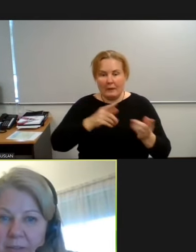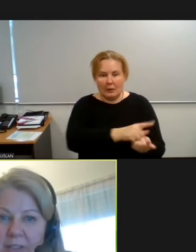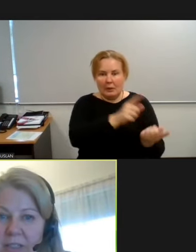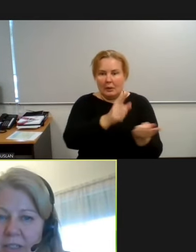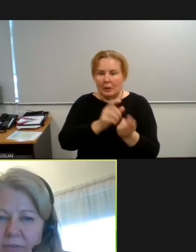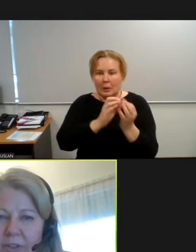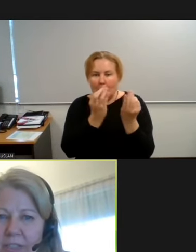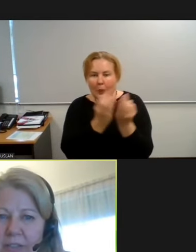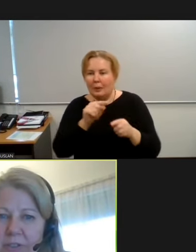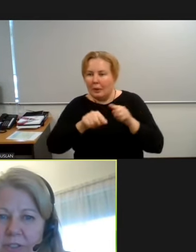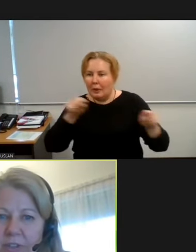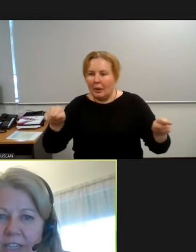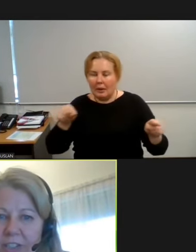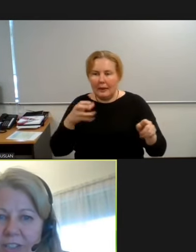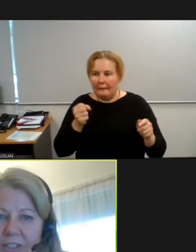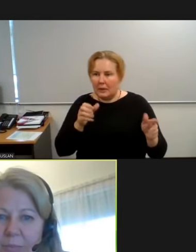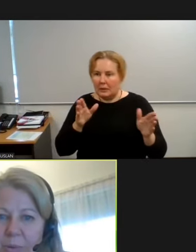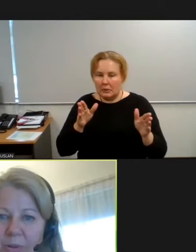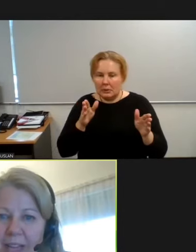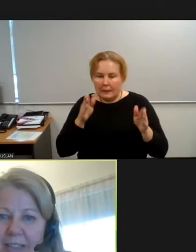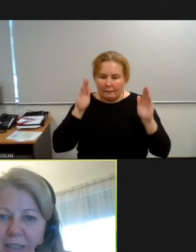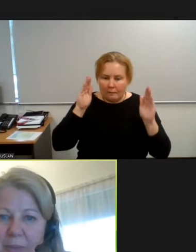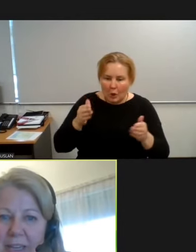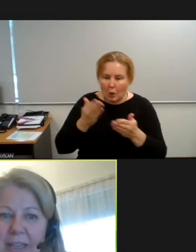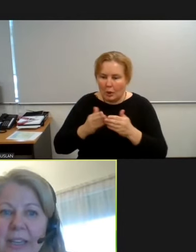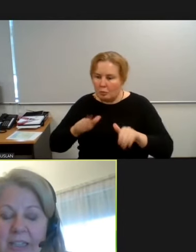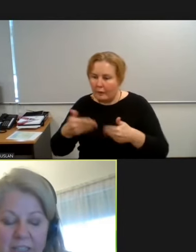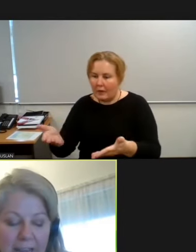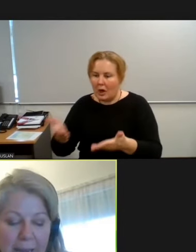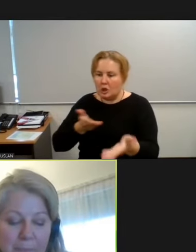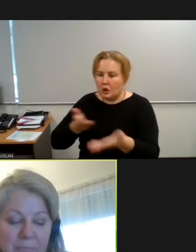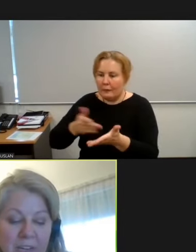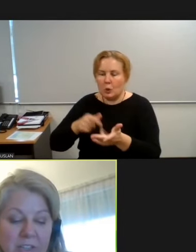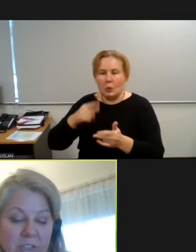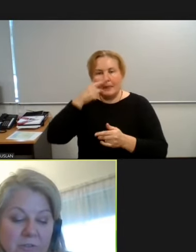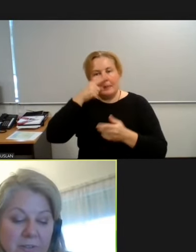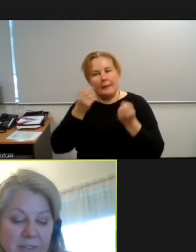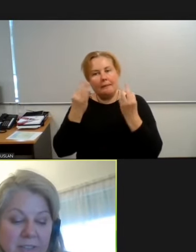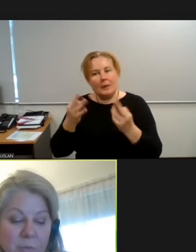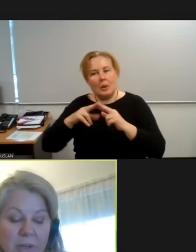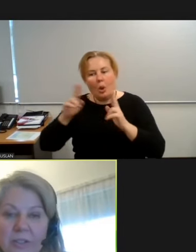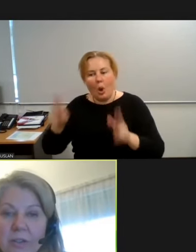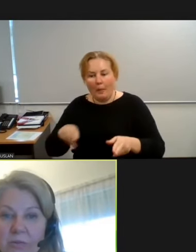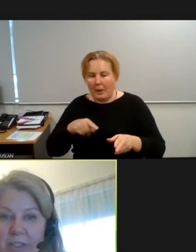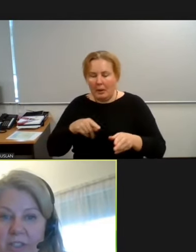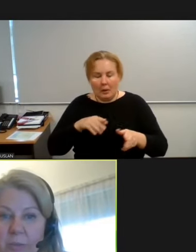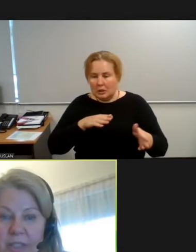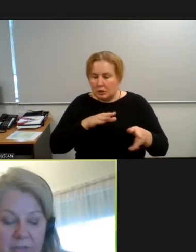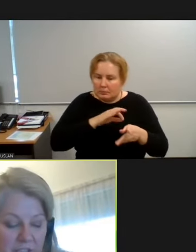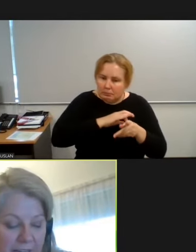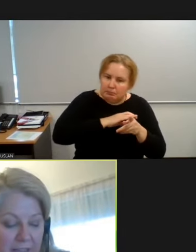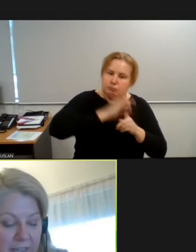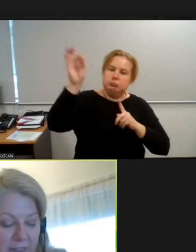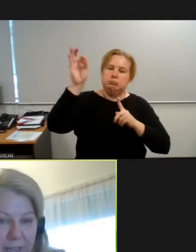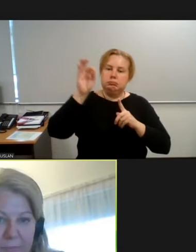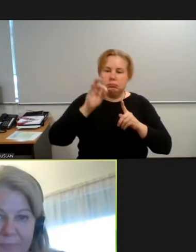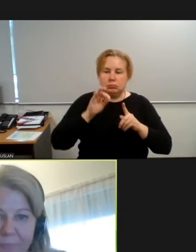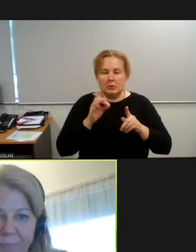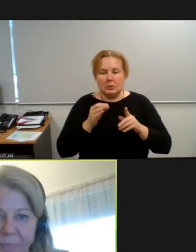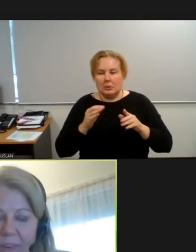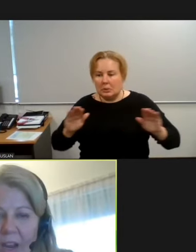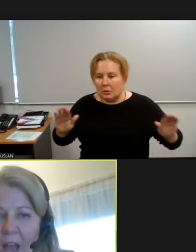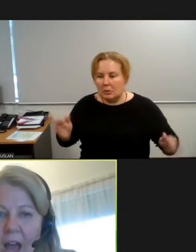really pivoted in a very different direction to support that has been terrific as well. So I really just want to give a shout out